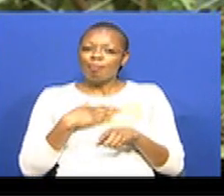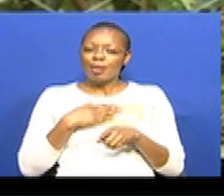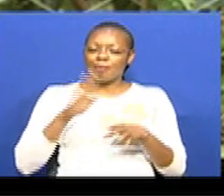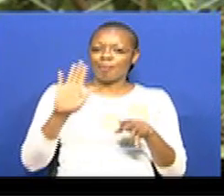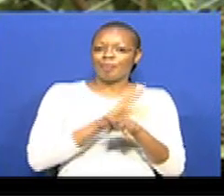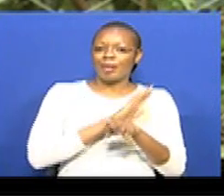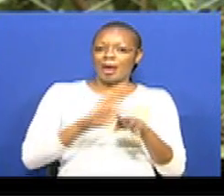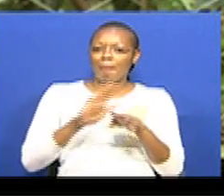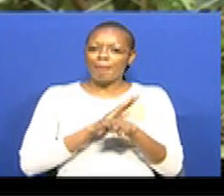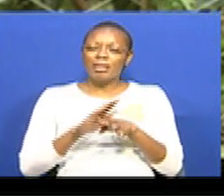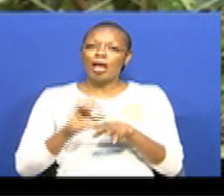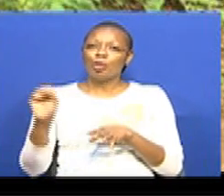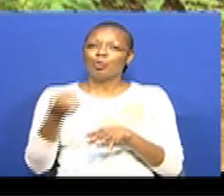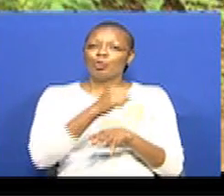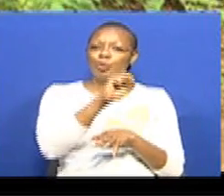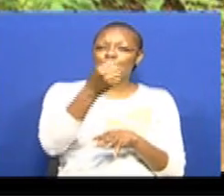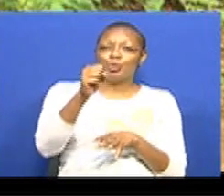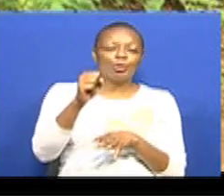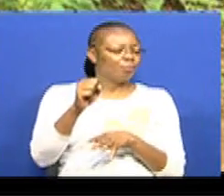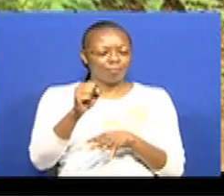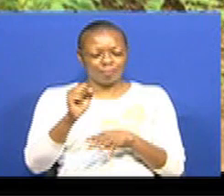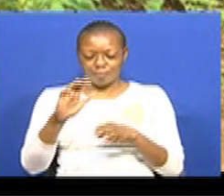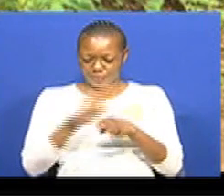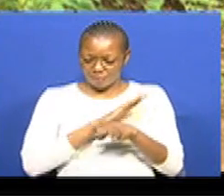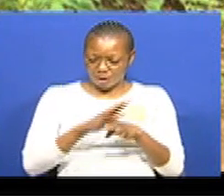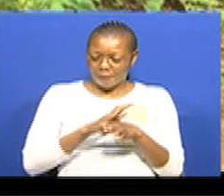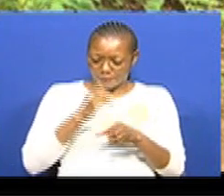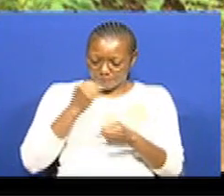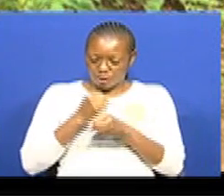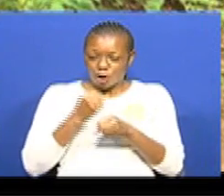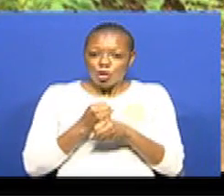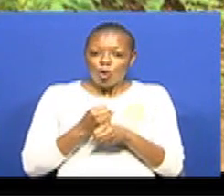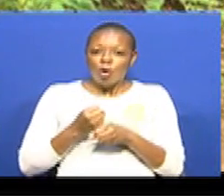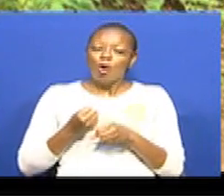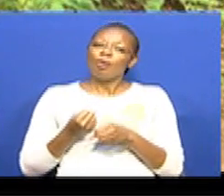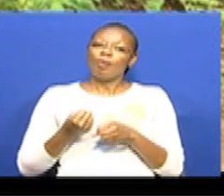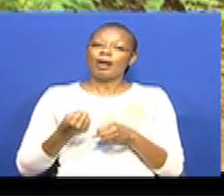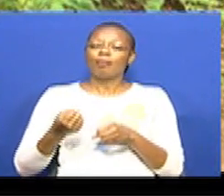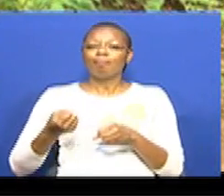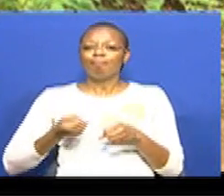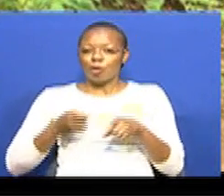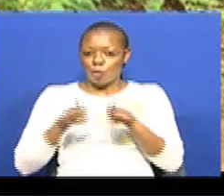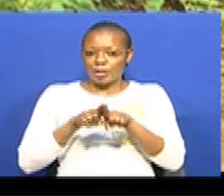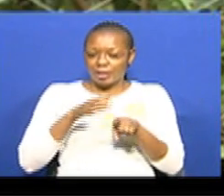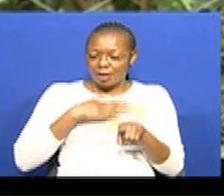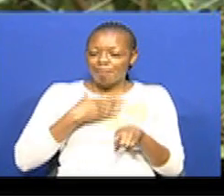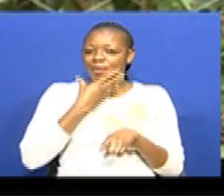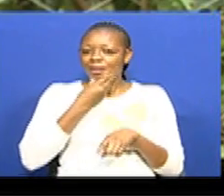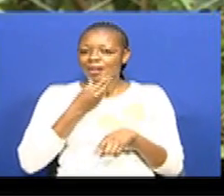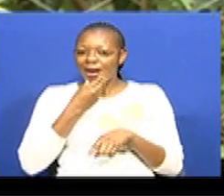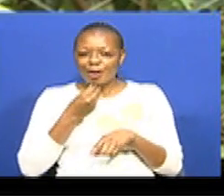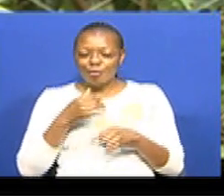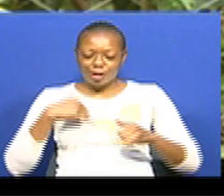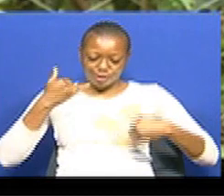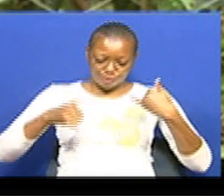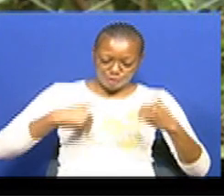I get busy when I'm there, and me and my sisters always enjoy with my dad when